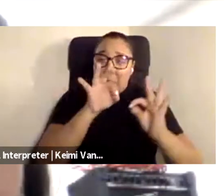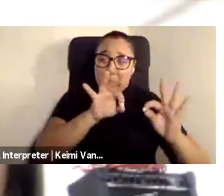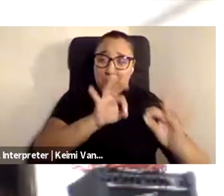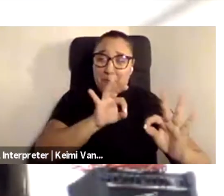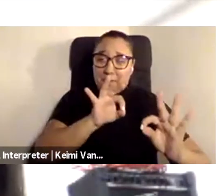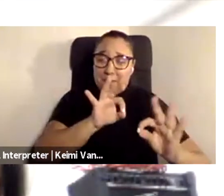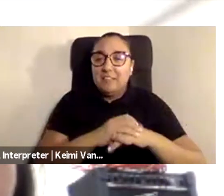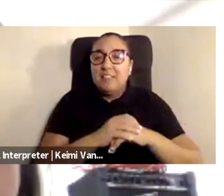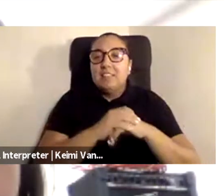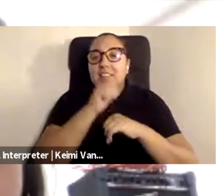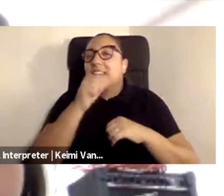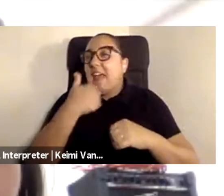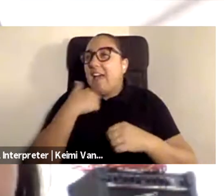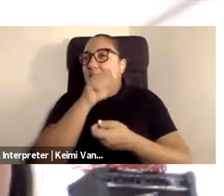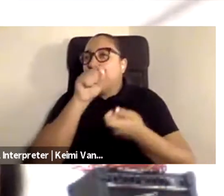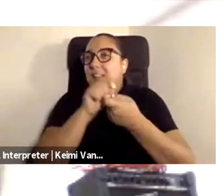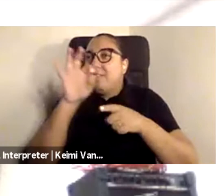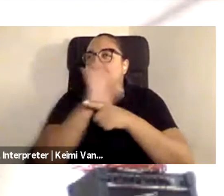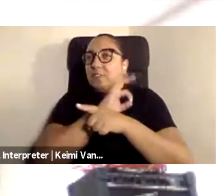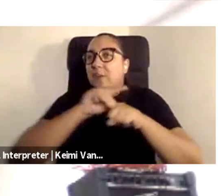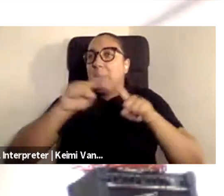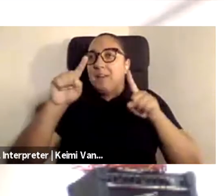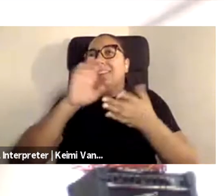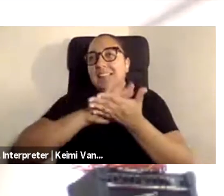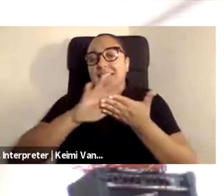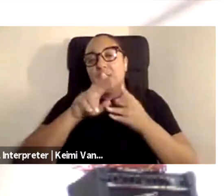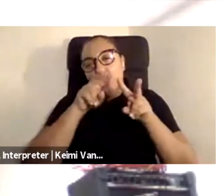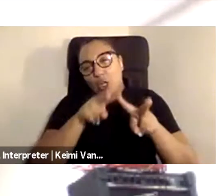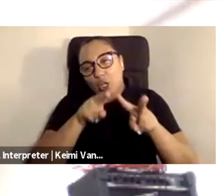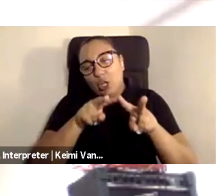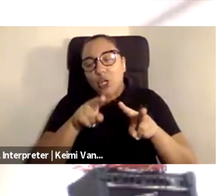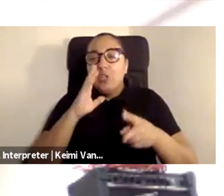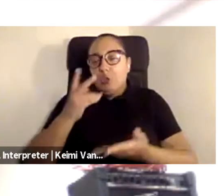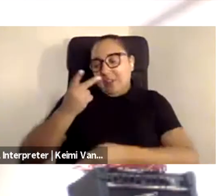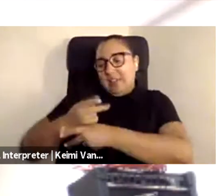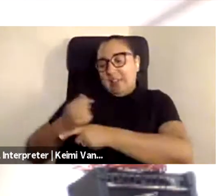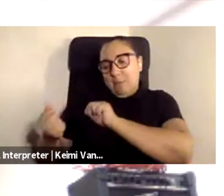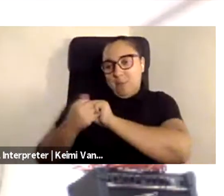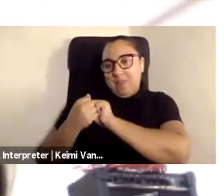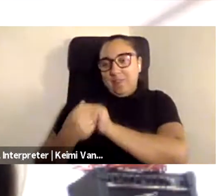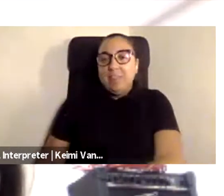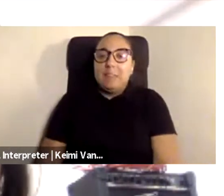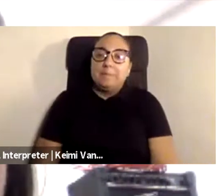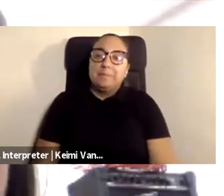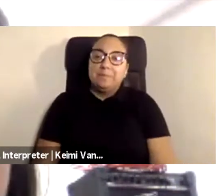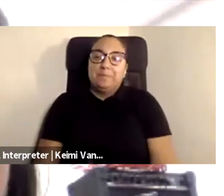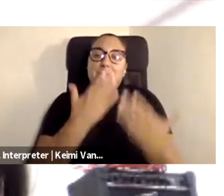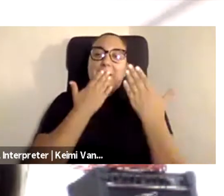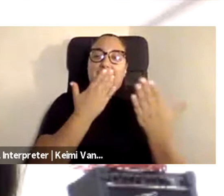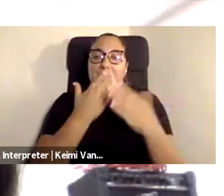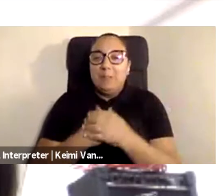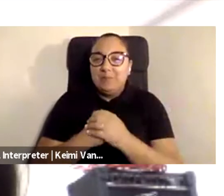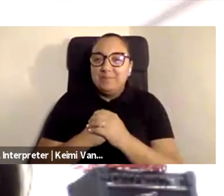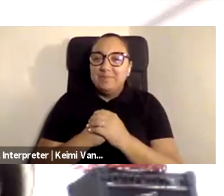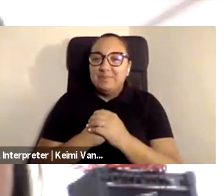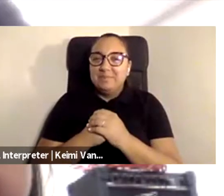specific function, but is nice to look at and that you can keep with you as you move forward. Thanks. Rebecca is